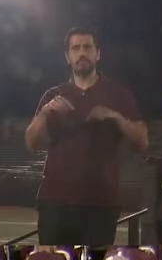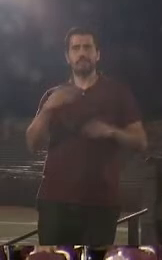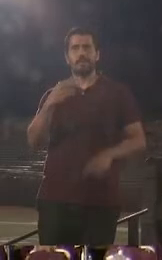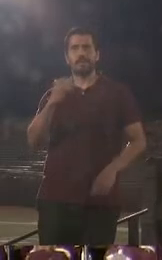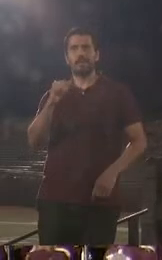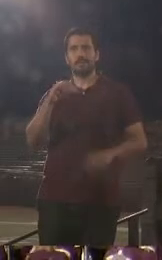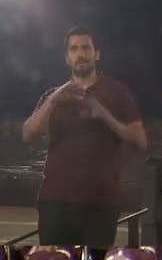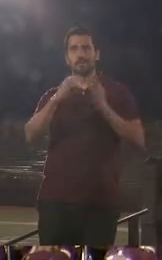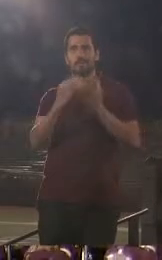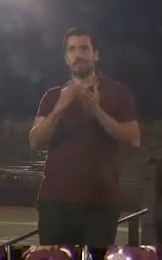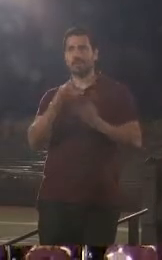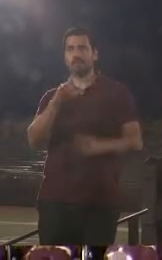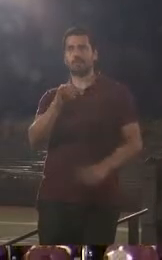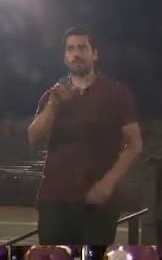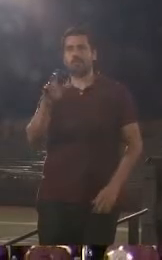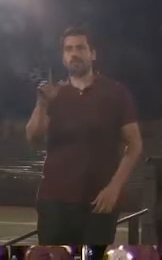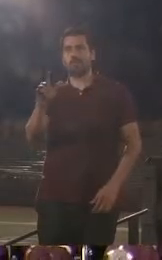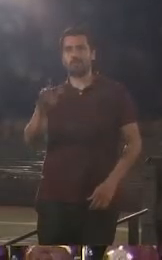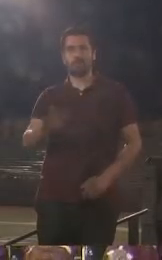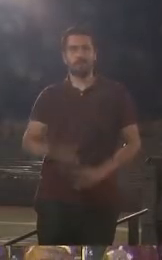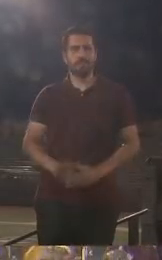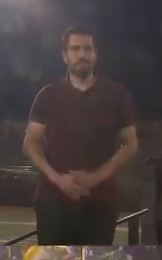School class of 2023.